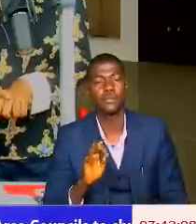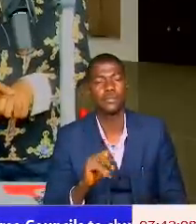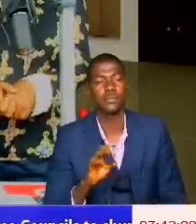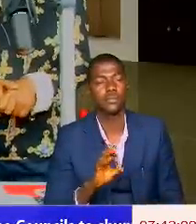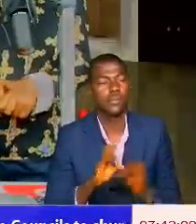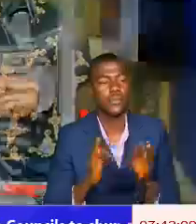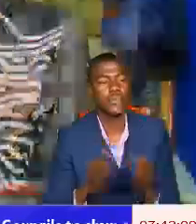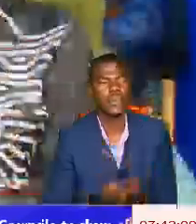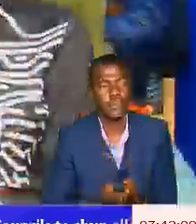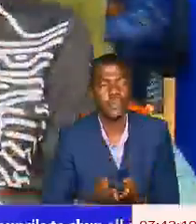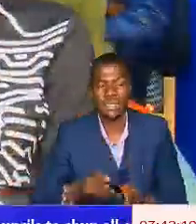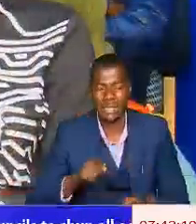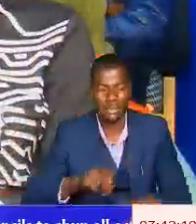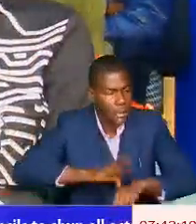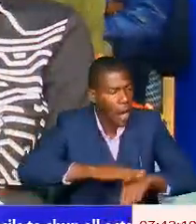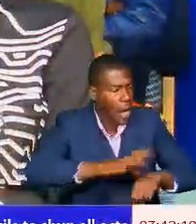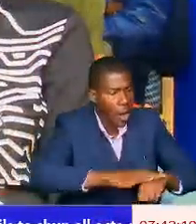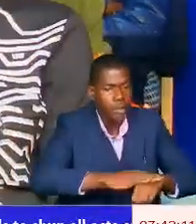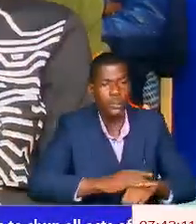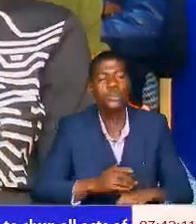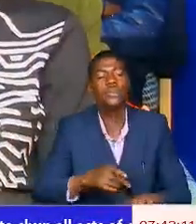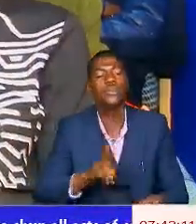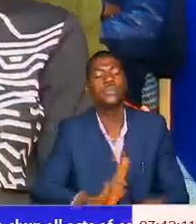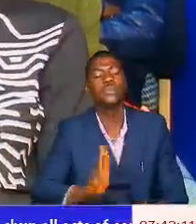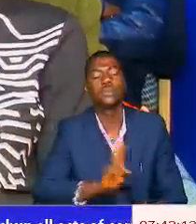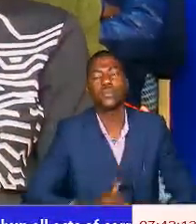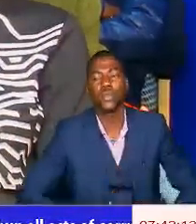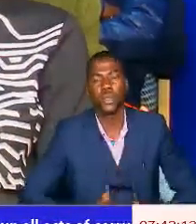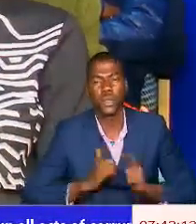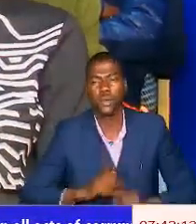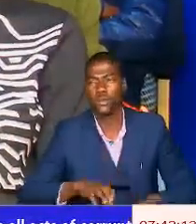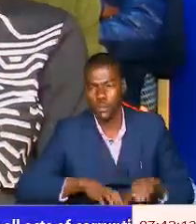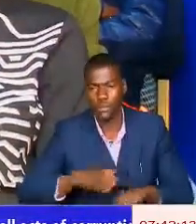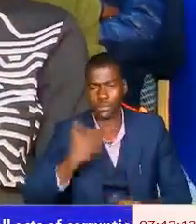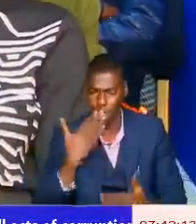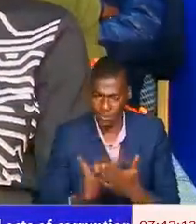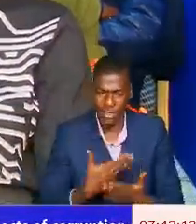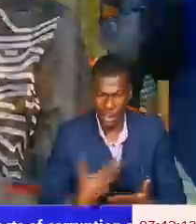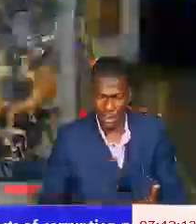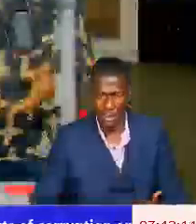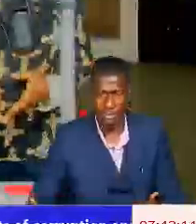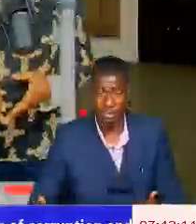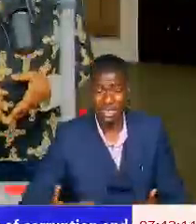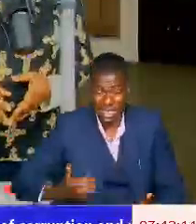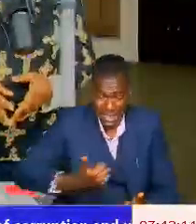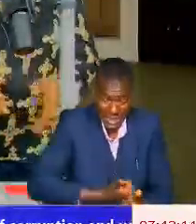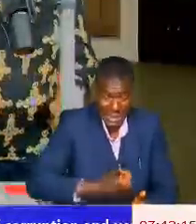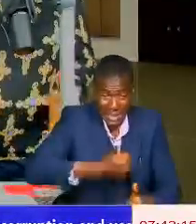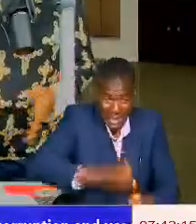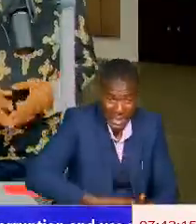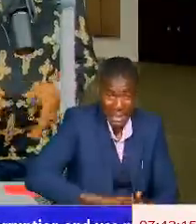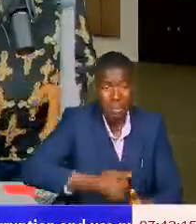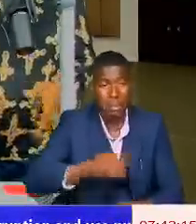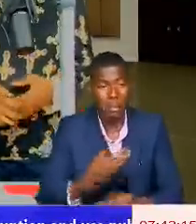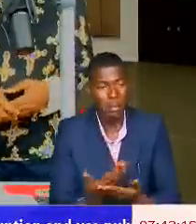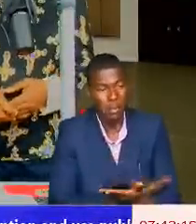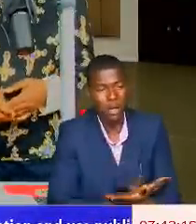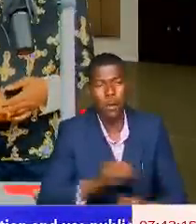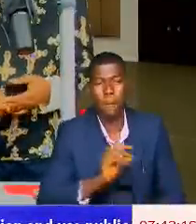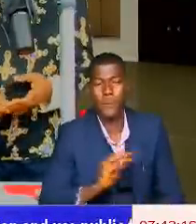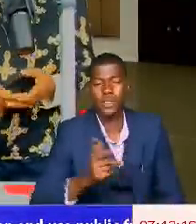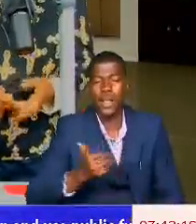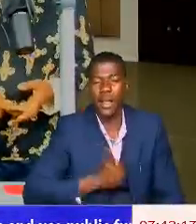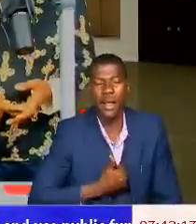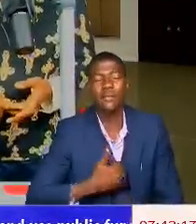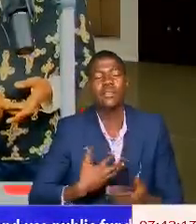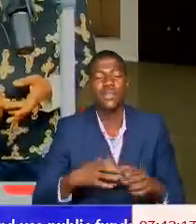life, do better thing be this. Every morning na new opportunity for new achievement. Every new day na new chance to do something different